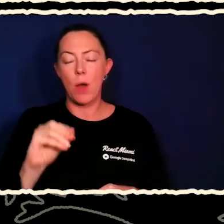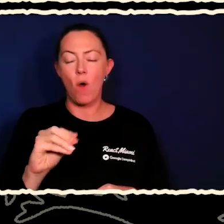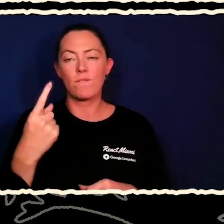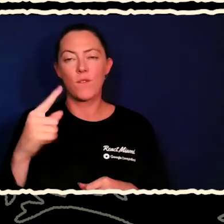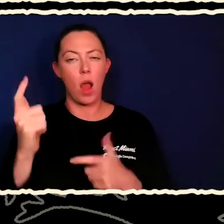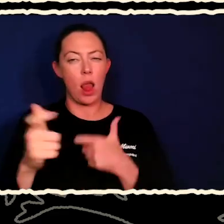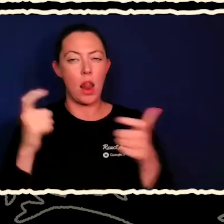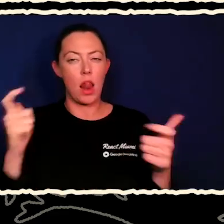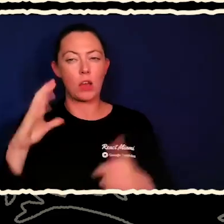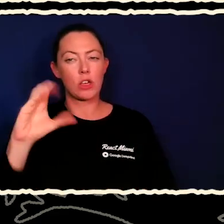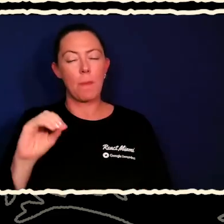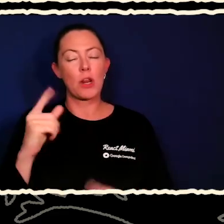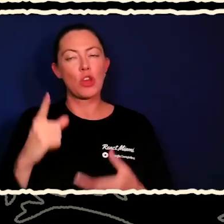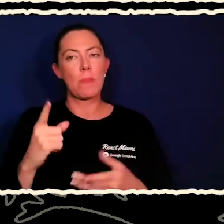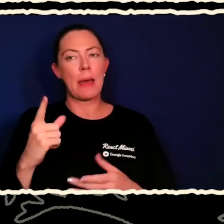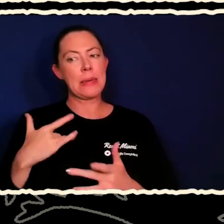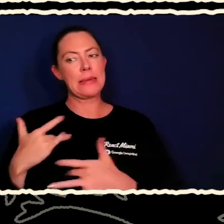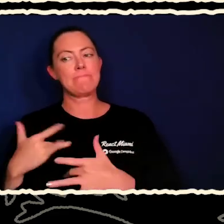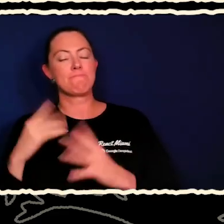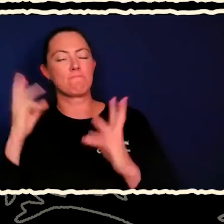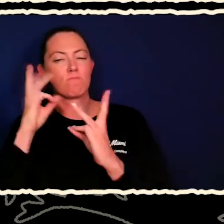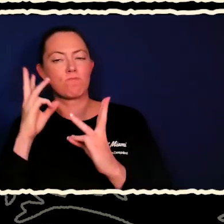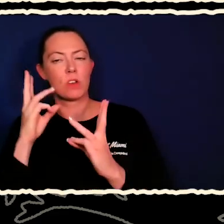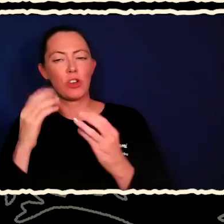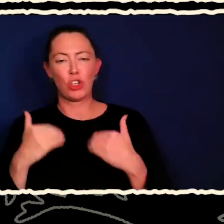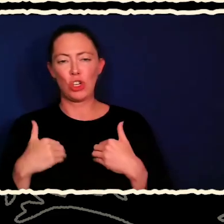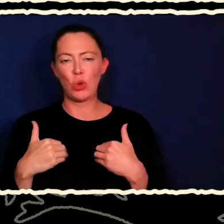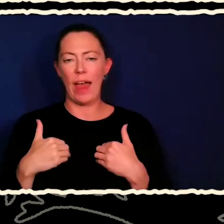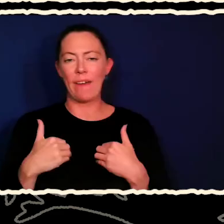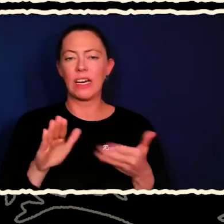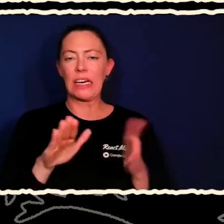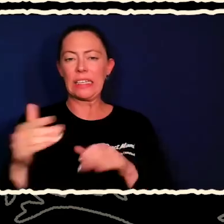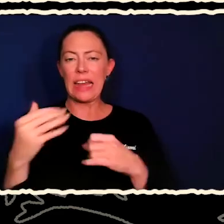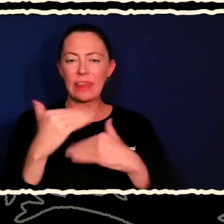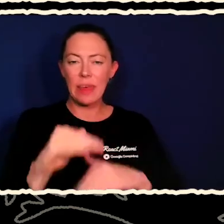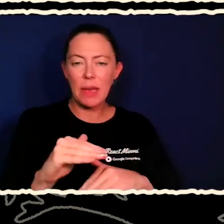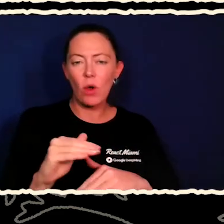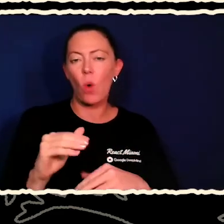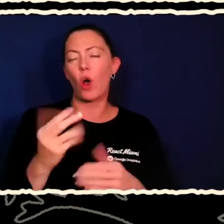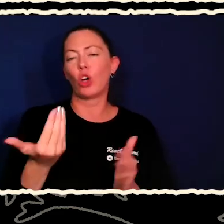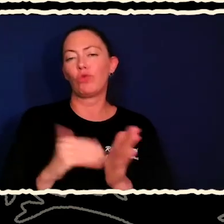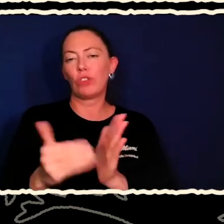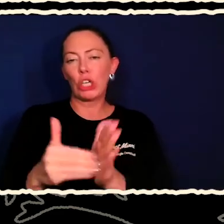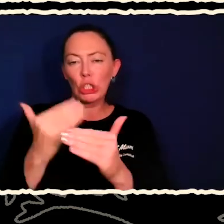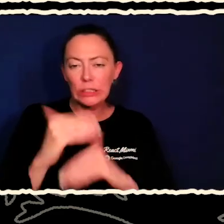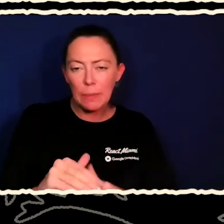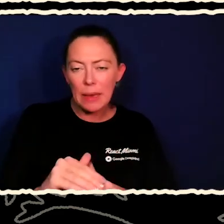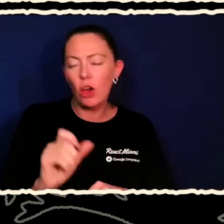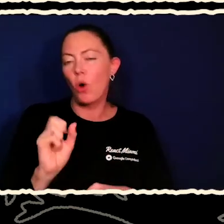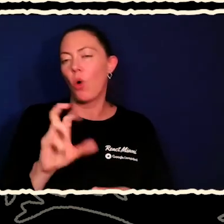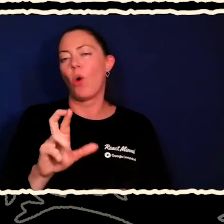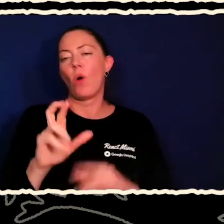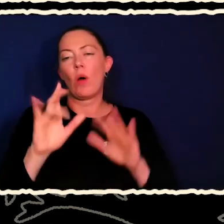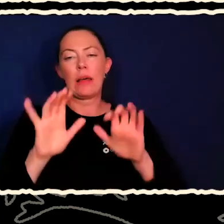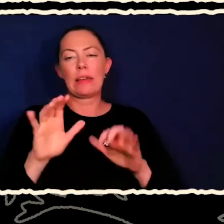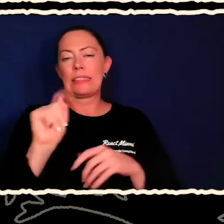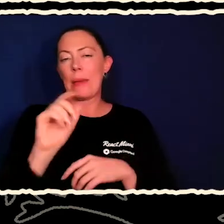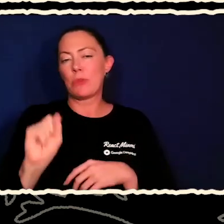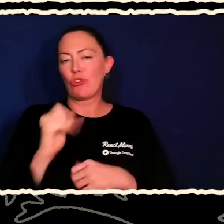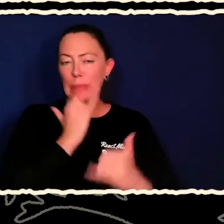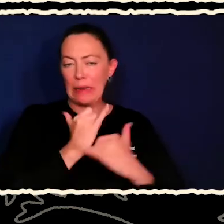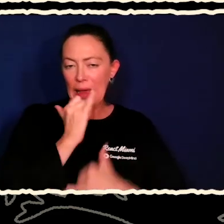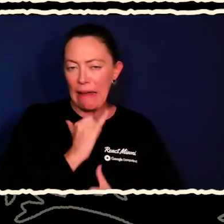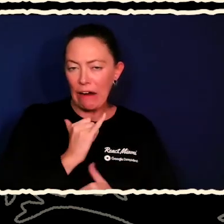that, have you ever had a depth limit, recursion limit, or there's some like TypeScript error that it says this was a complex type, how do I compute it? And you're